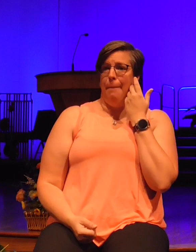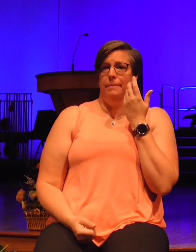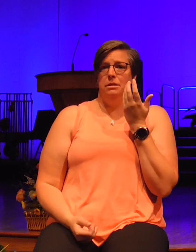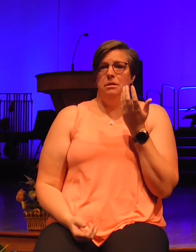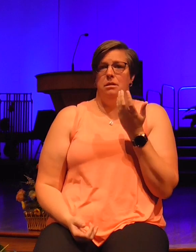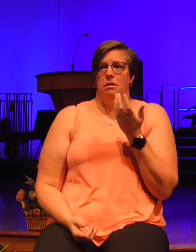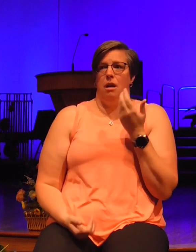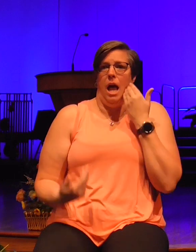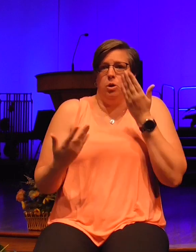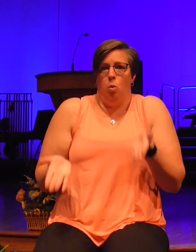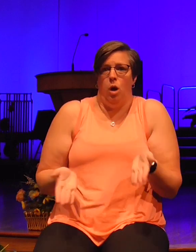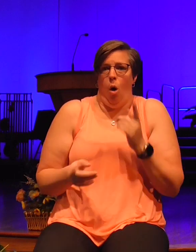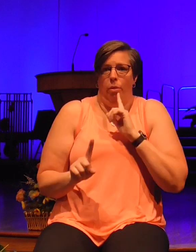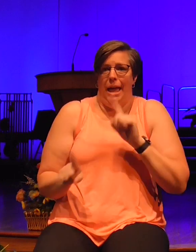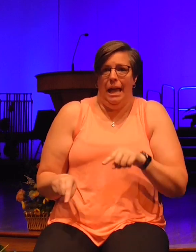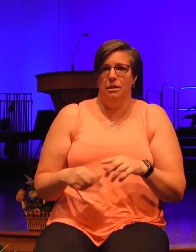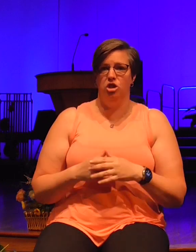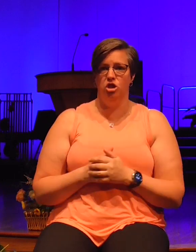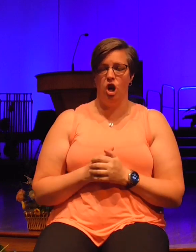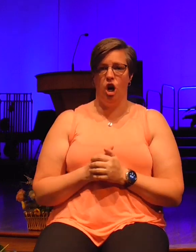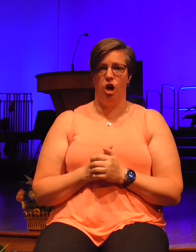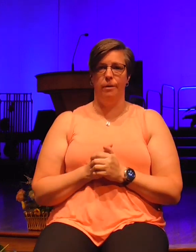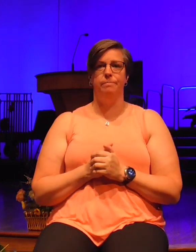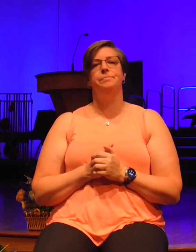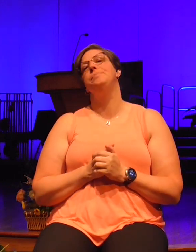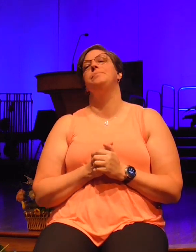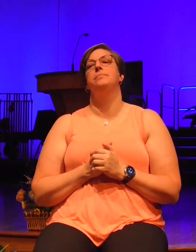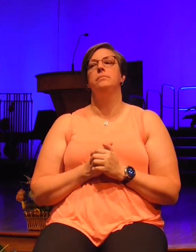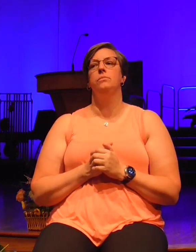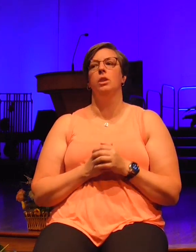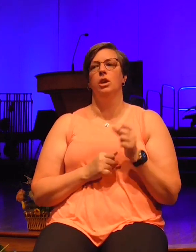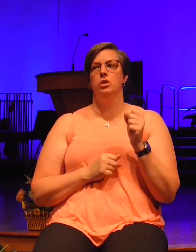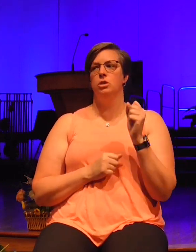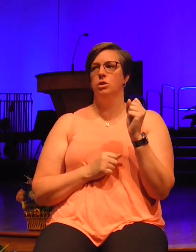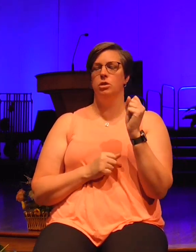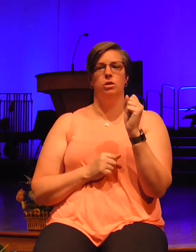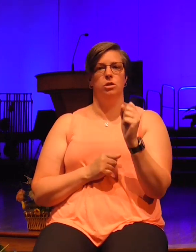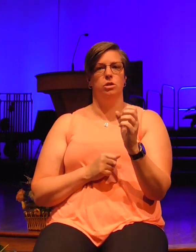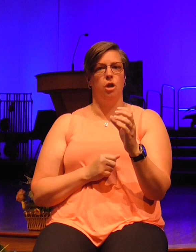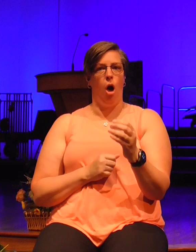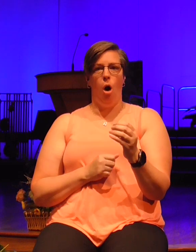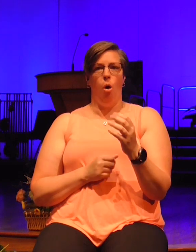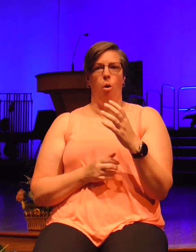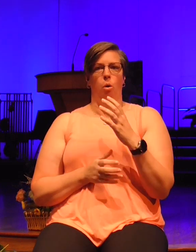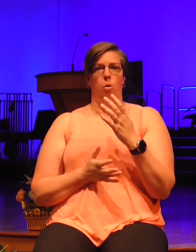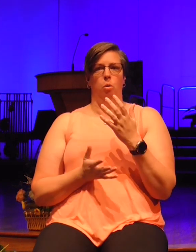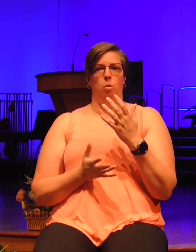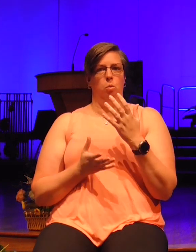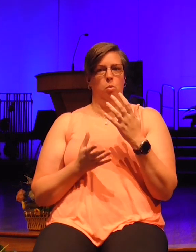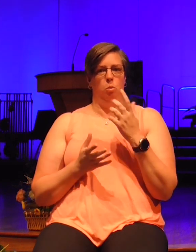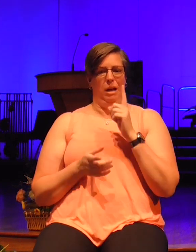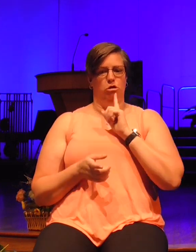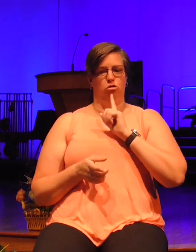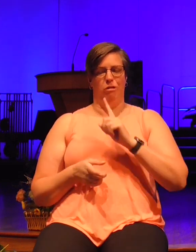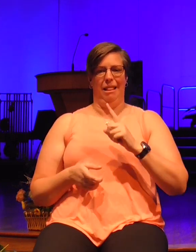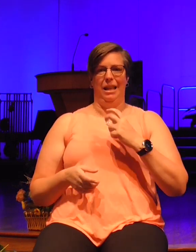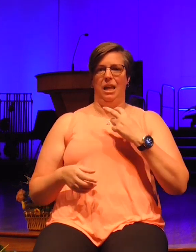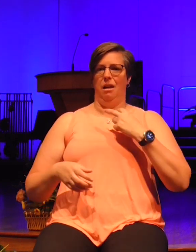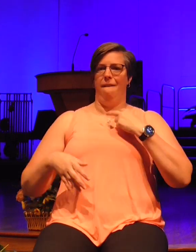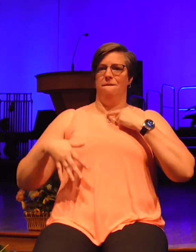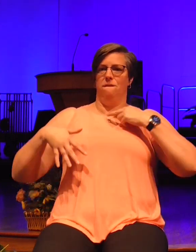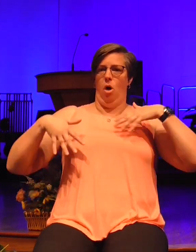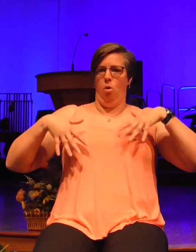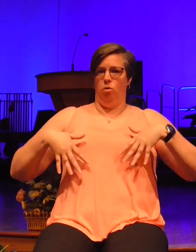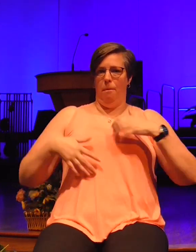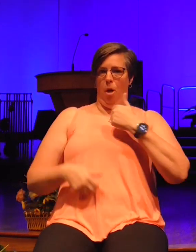maybe we don't know the answer. And so it takes great vulnerability, even within our own self, to say, I don't really know the